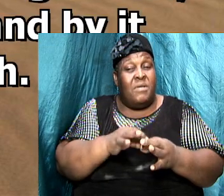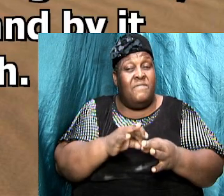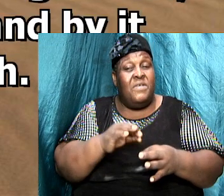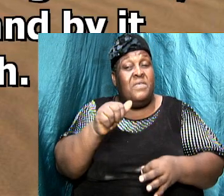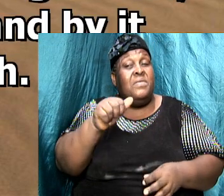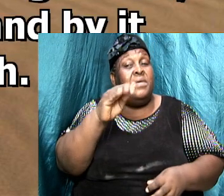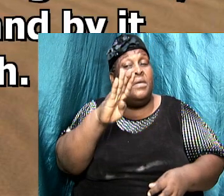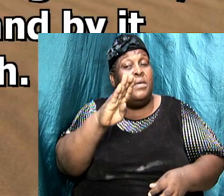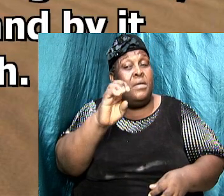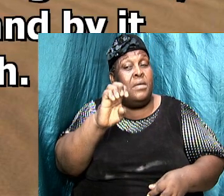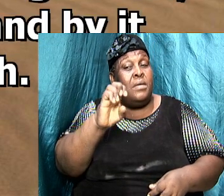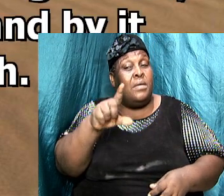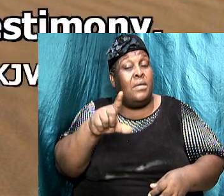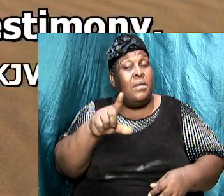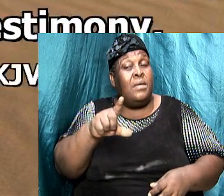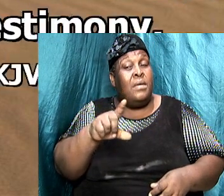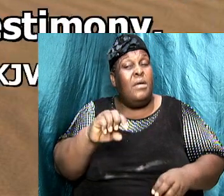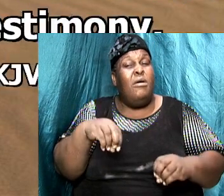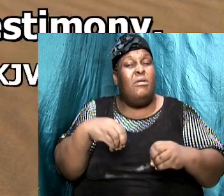By faith,